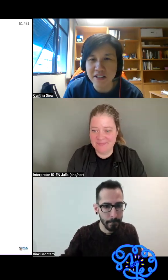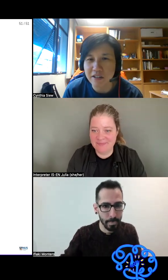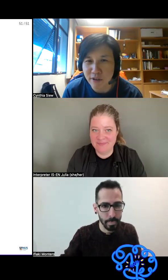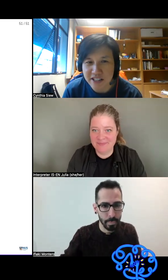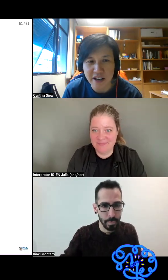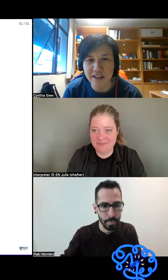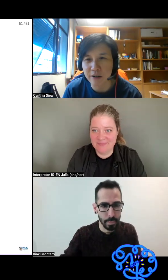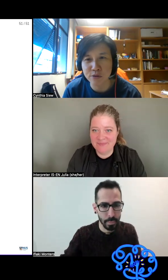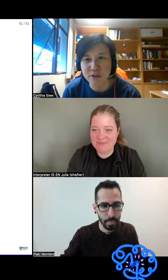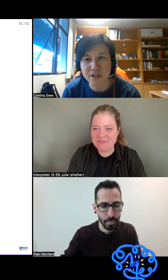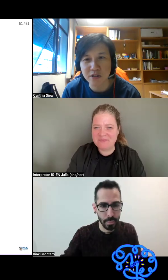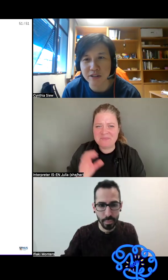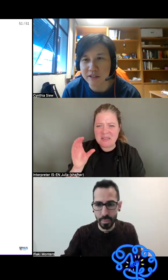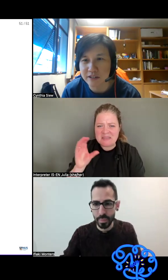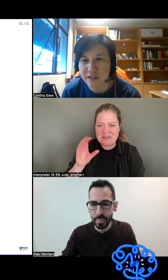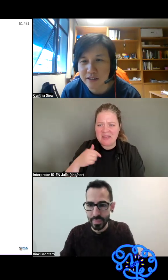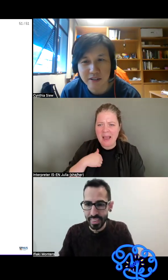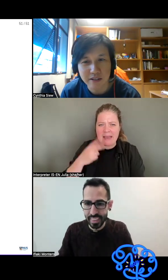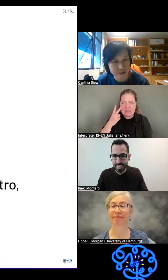I see a raised hand. I also just saw